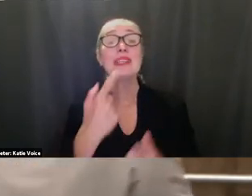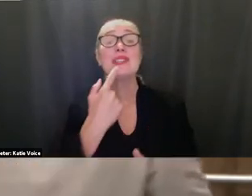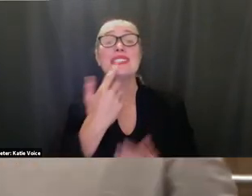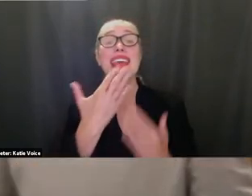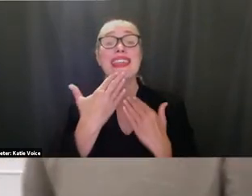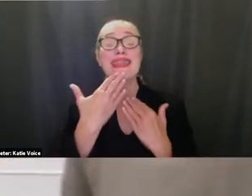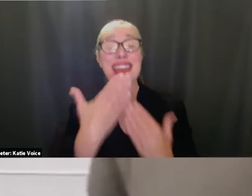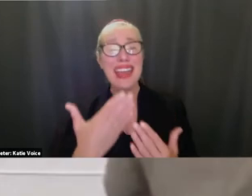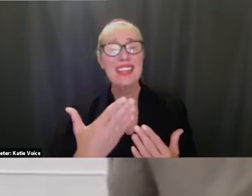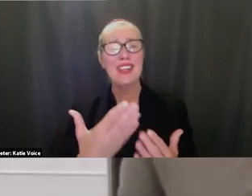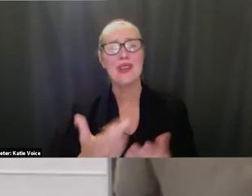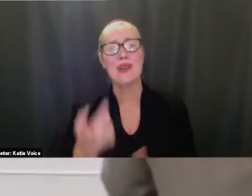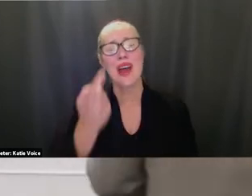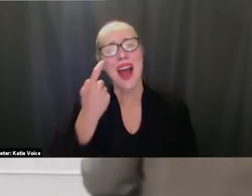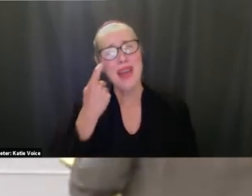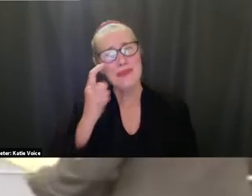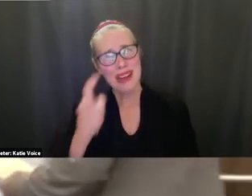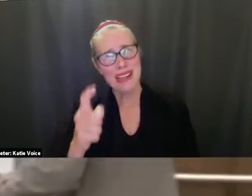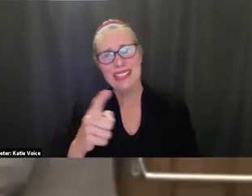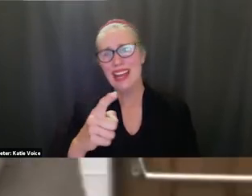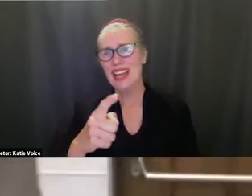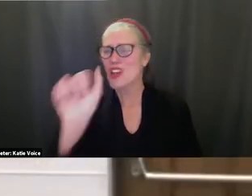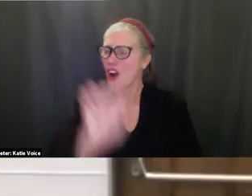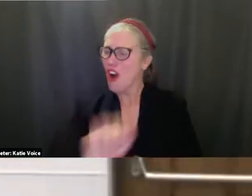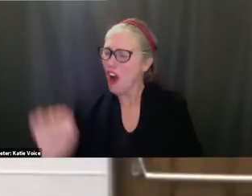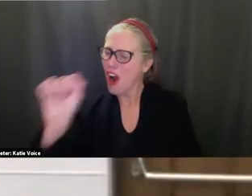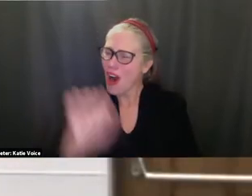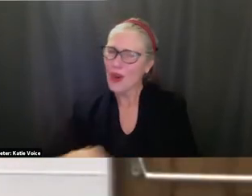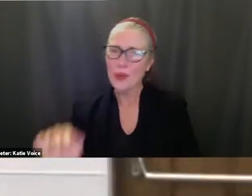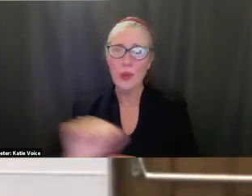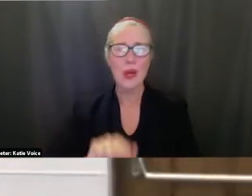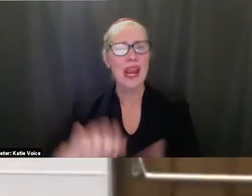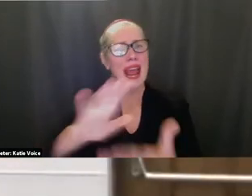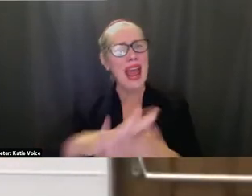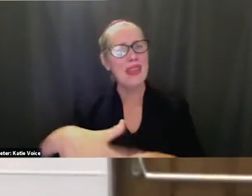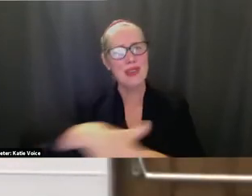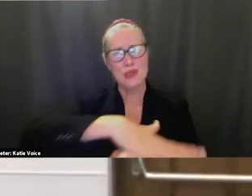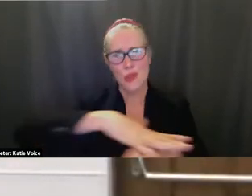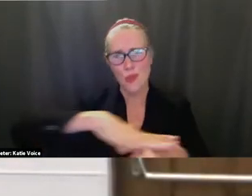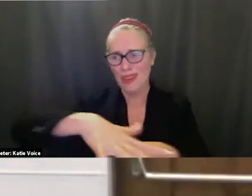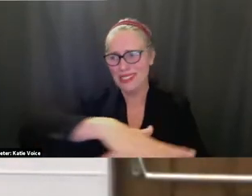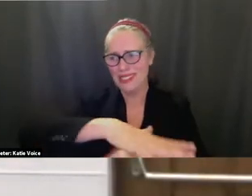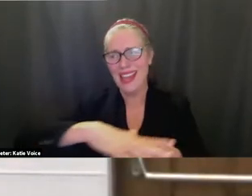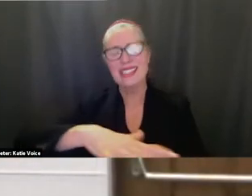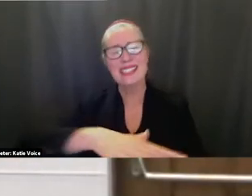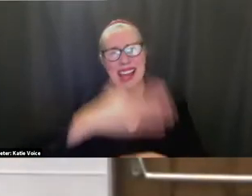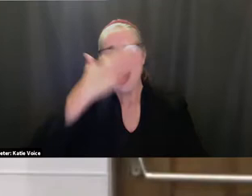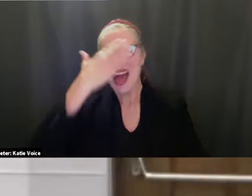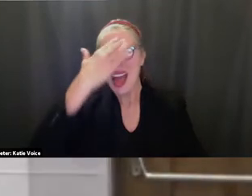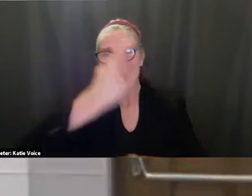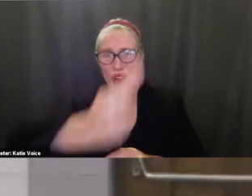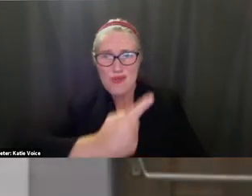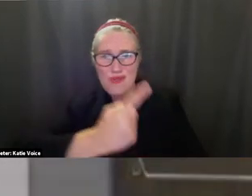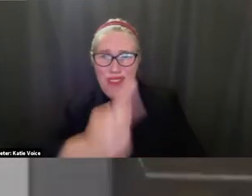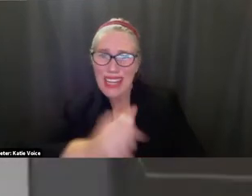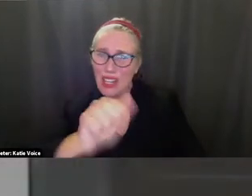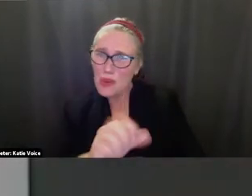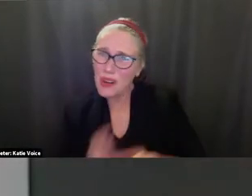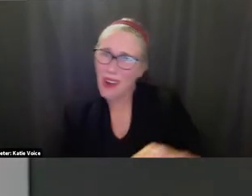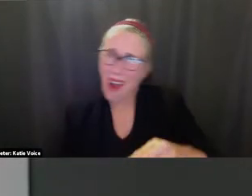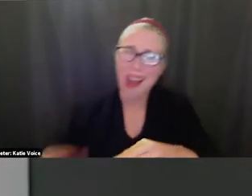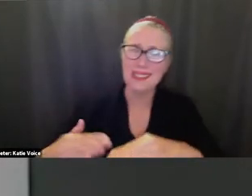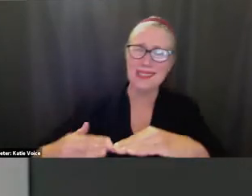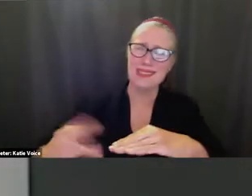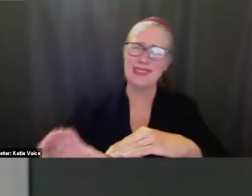acknowledge the hard work at the school sites besides the regular work this is on top of what they have to do